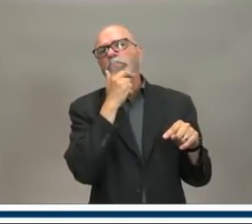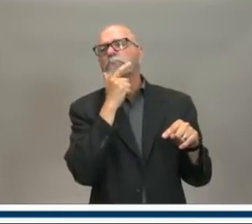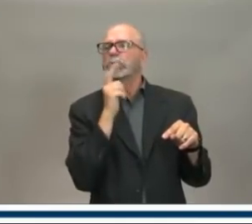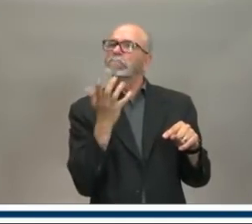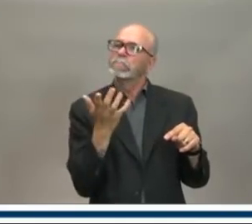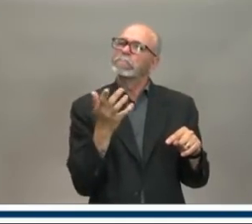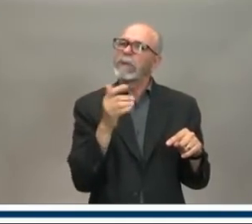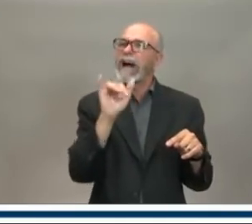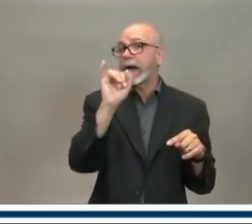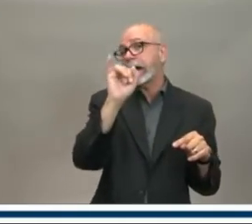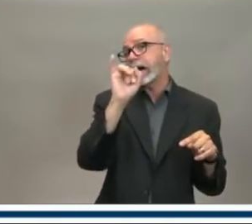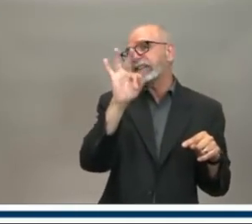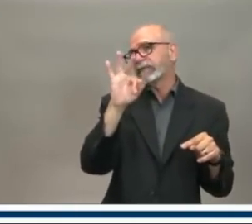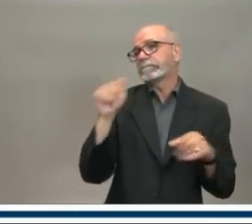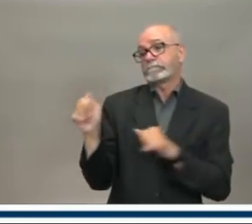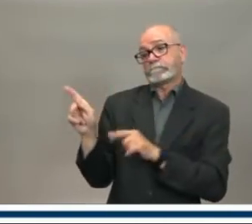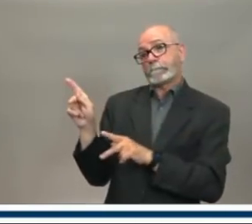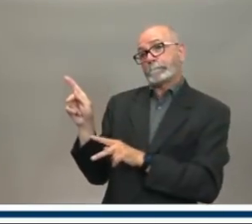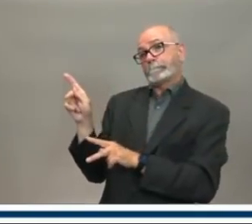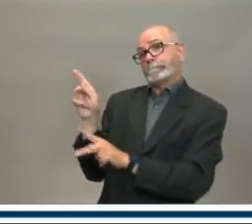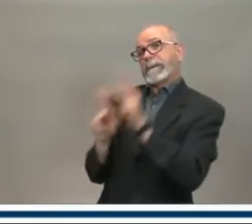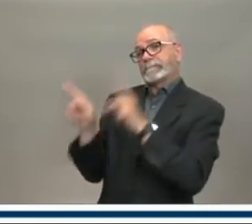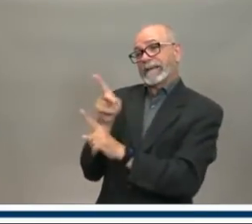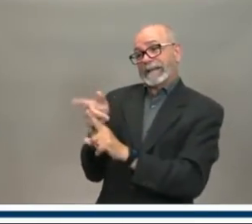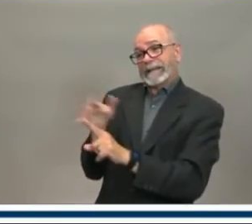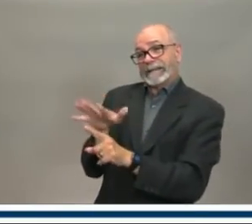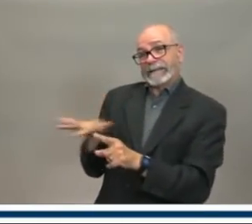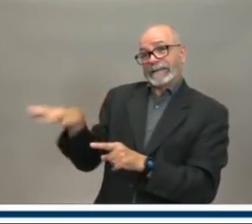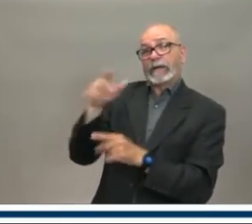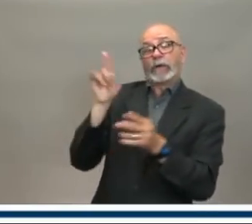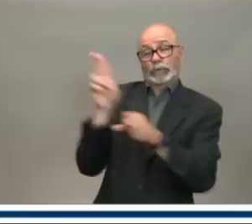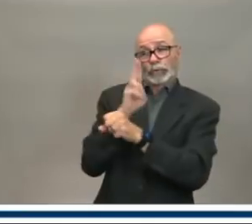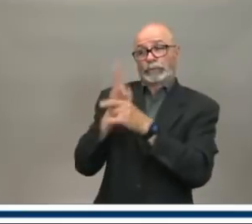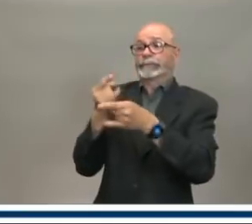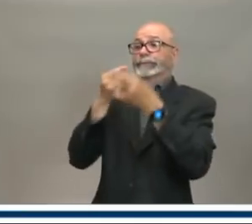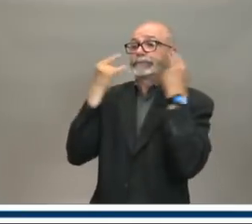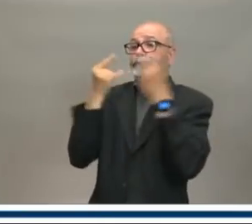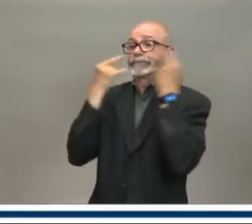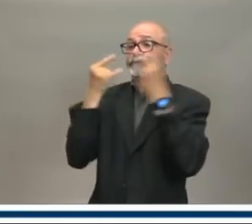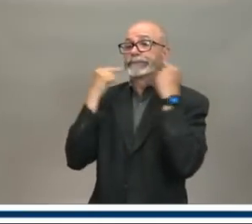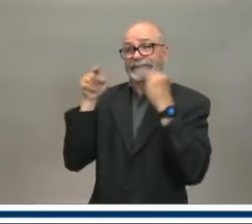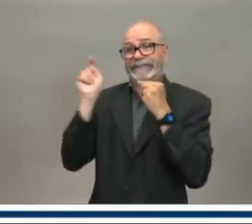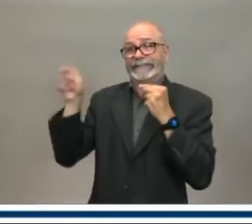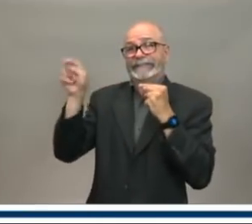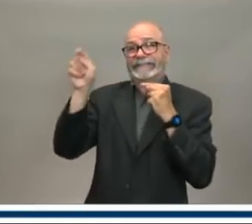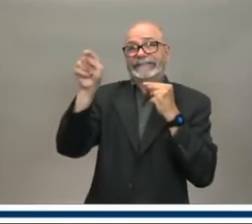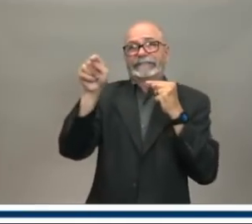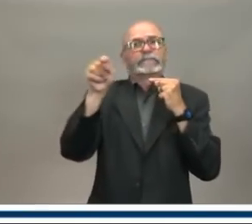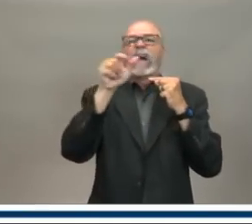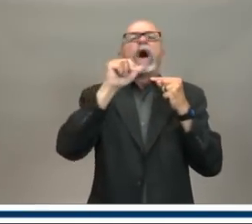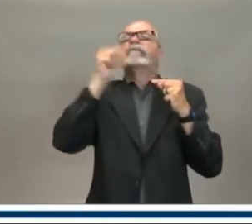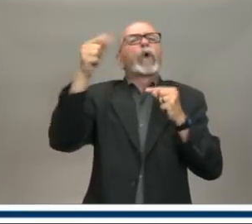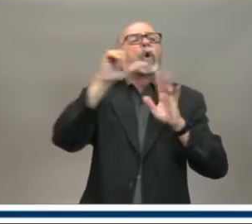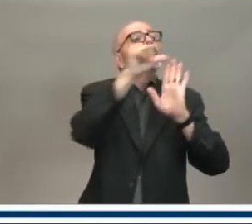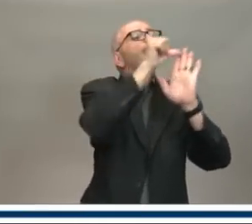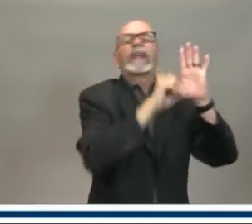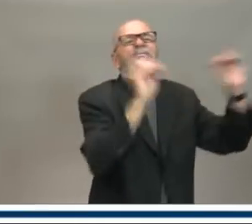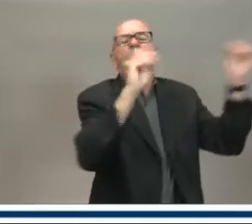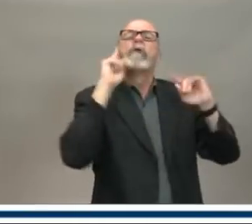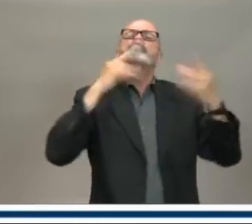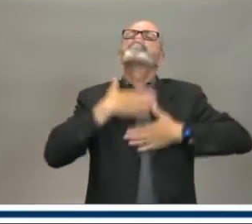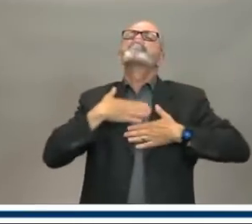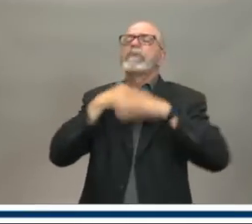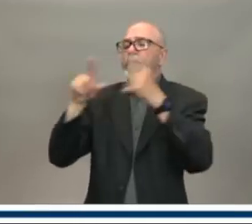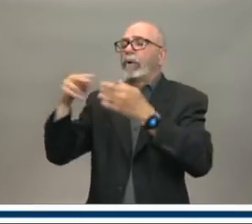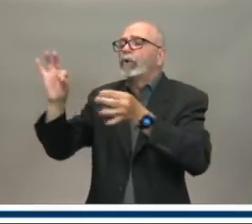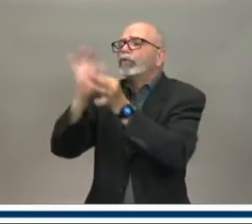public wearing non-medical masks is important, that we focus on non-medical masks because medical masks need to be